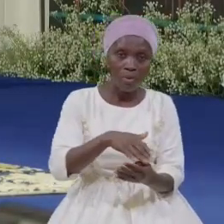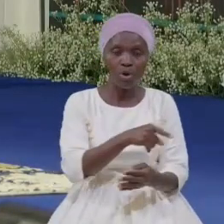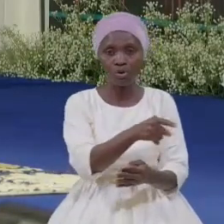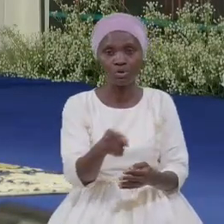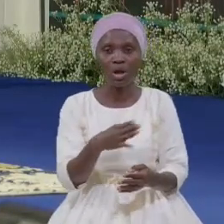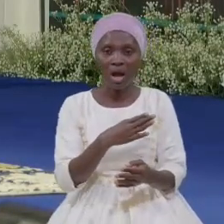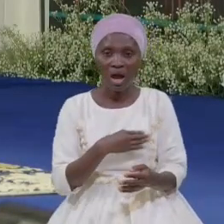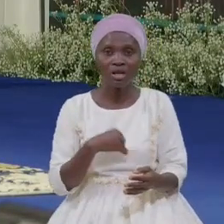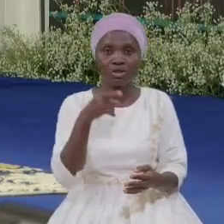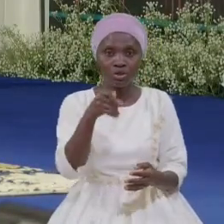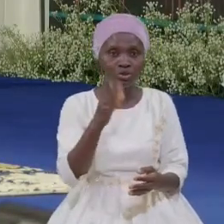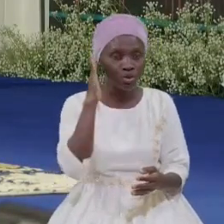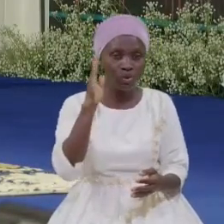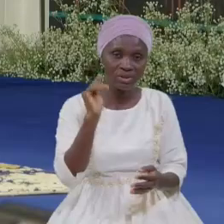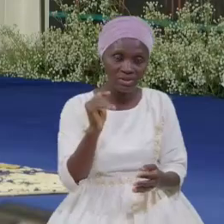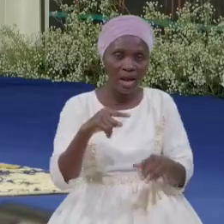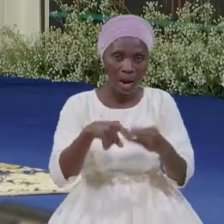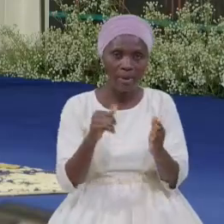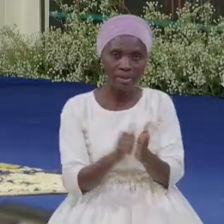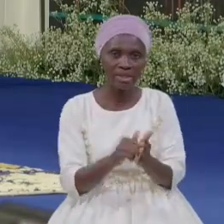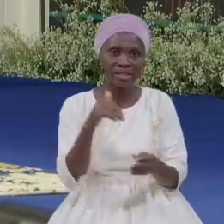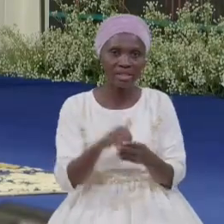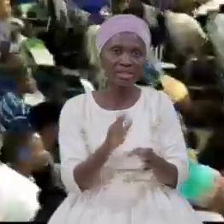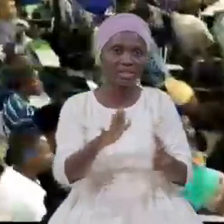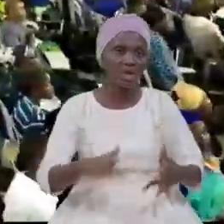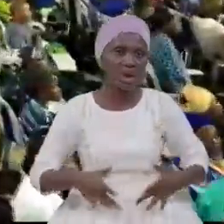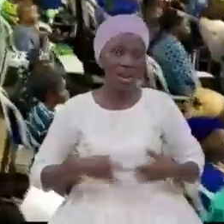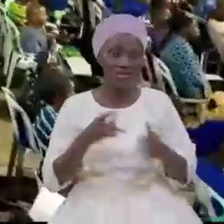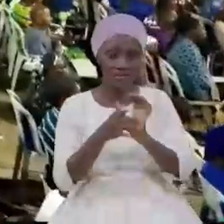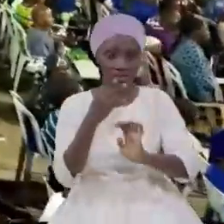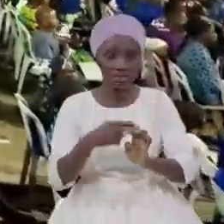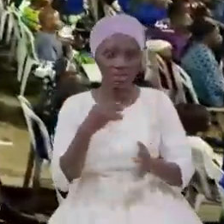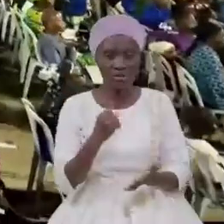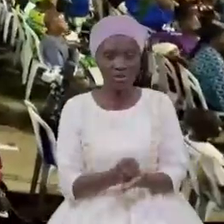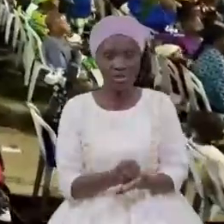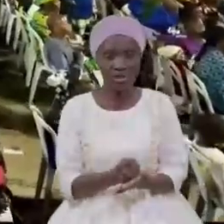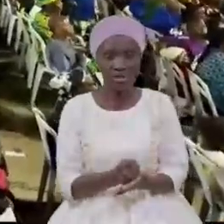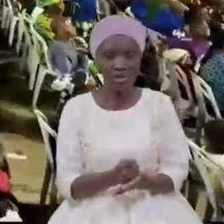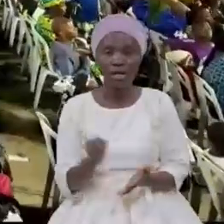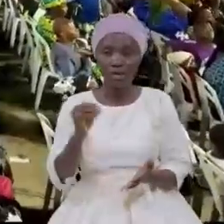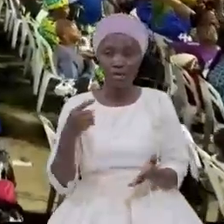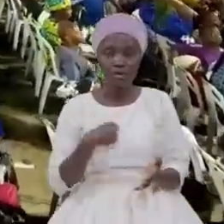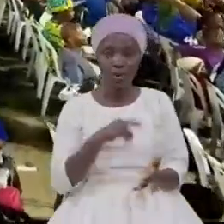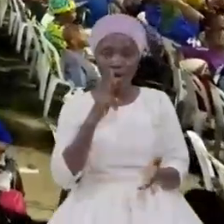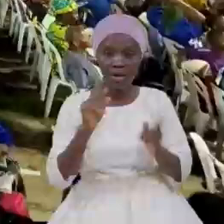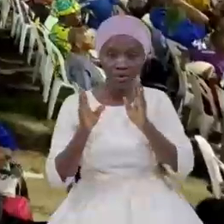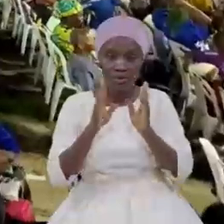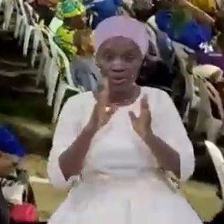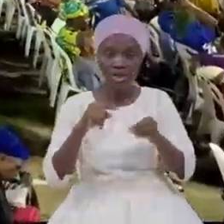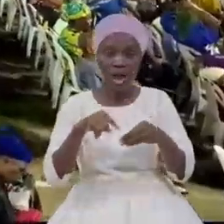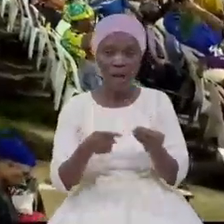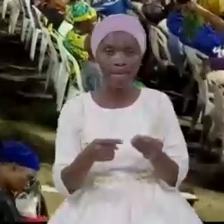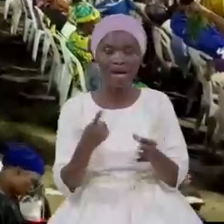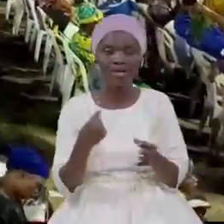such salvation in your life in Jesus' name. And so we're talking about the measureless,